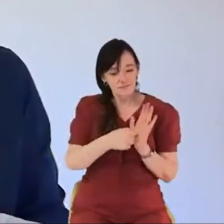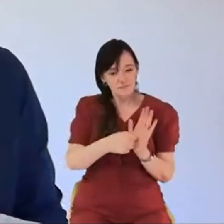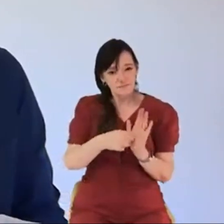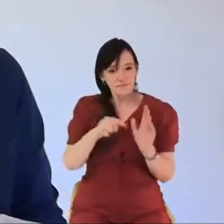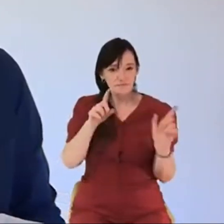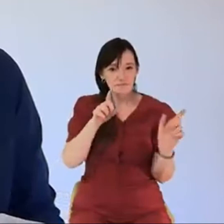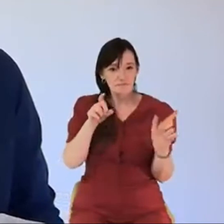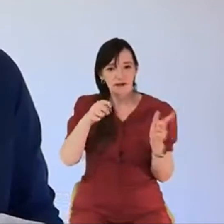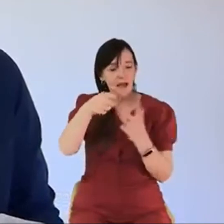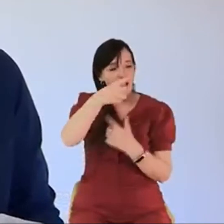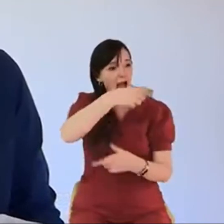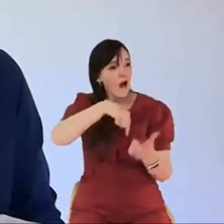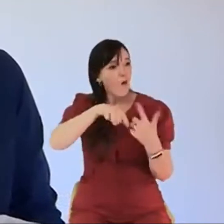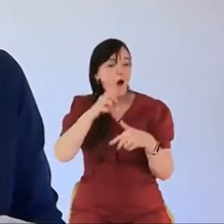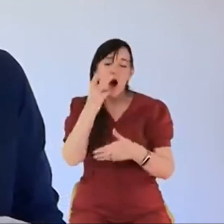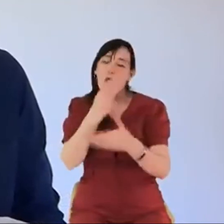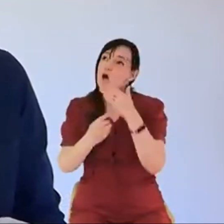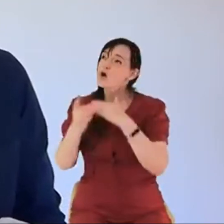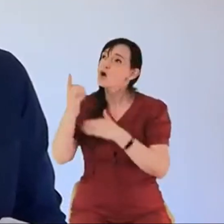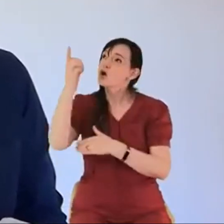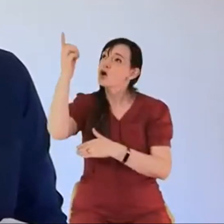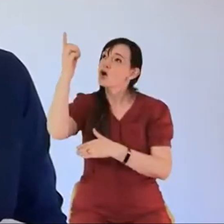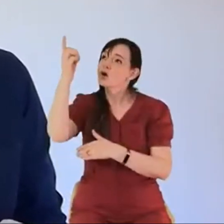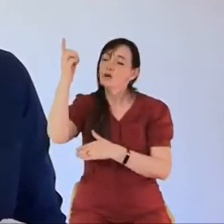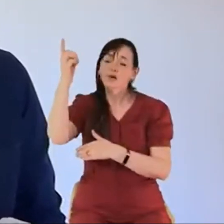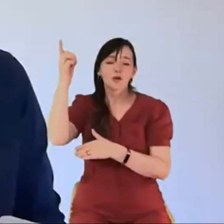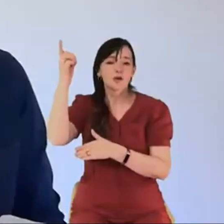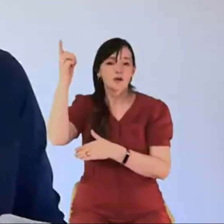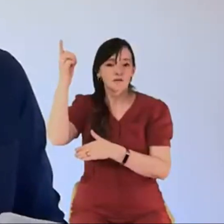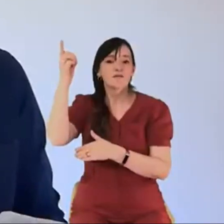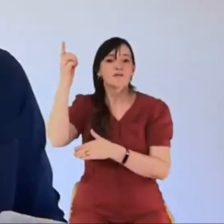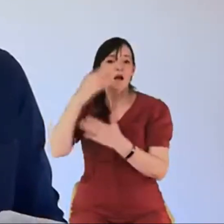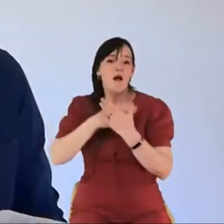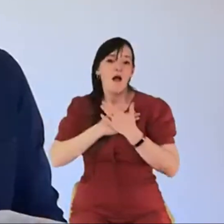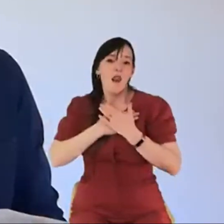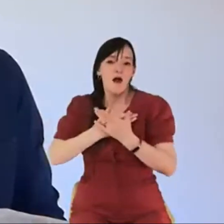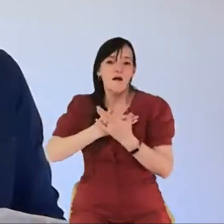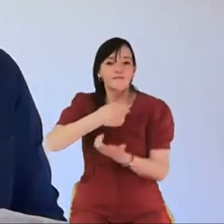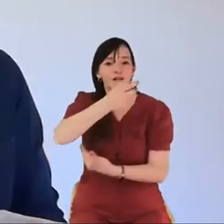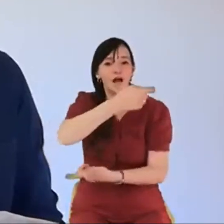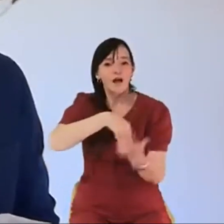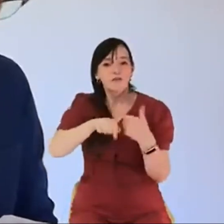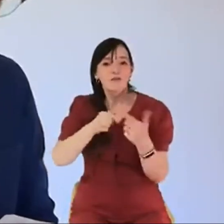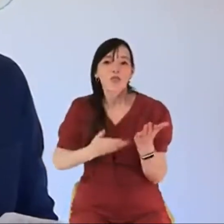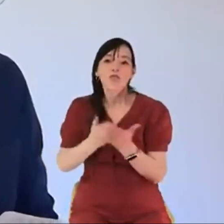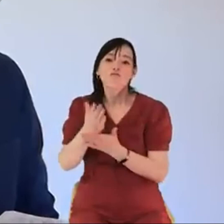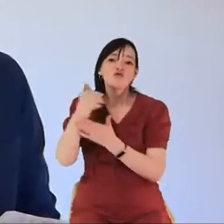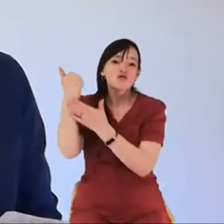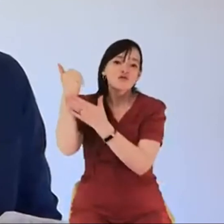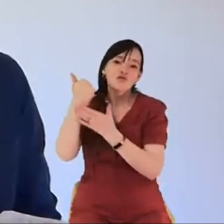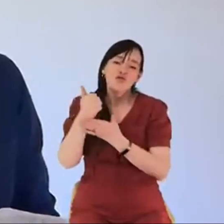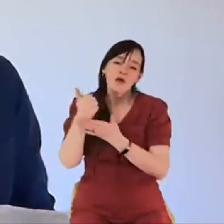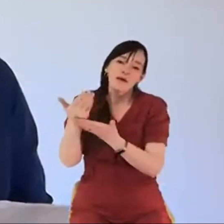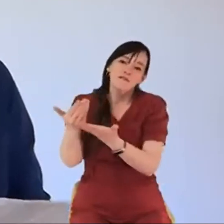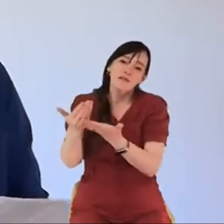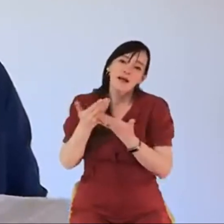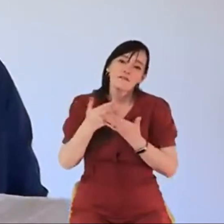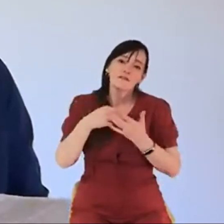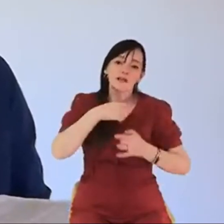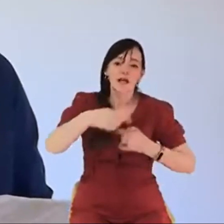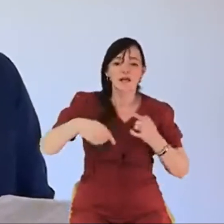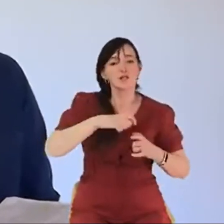our god is the god who loved us and by his grace gave us eternal